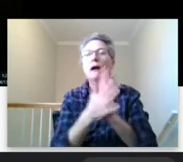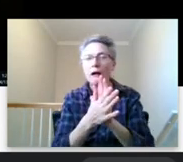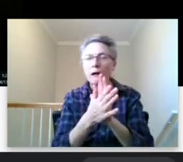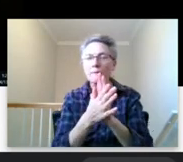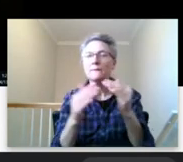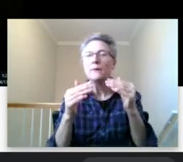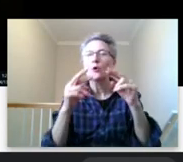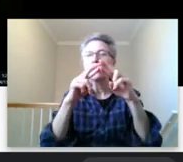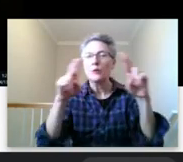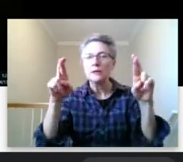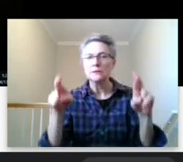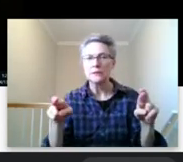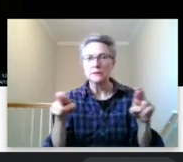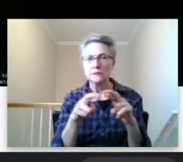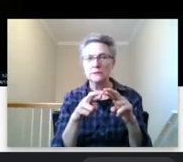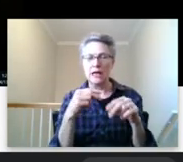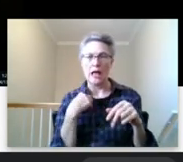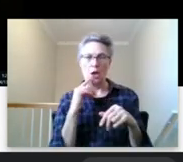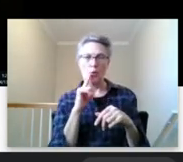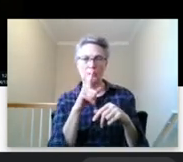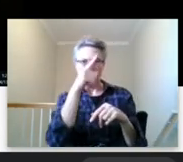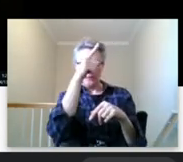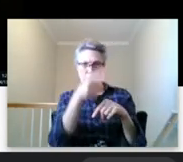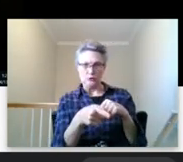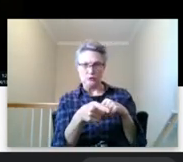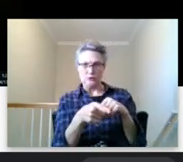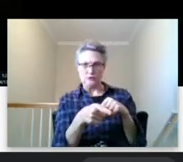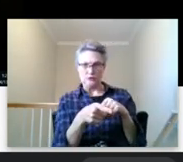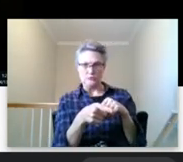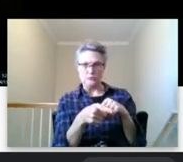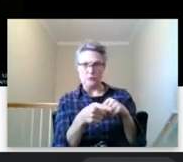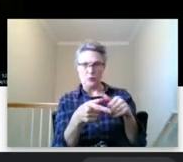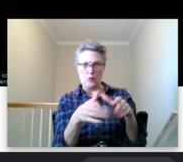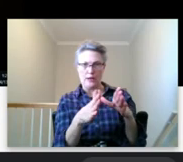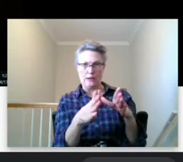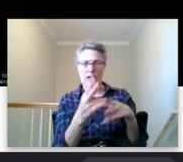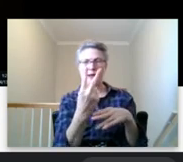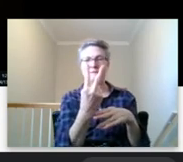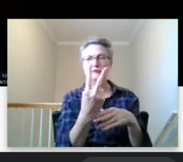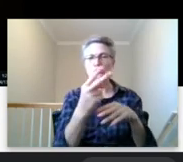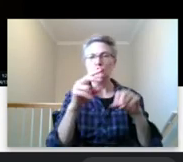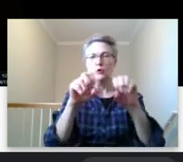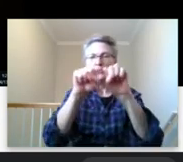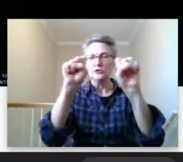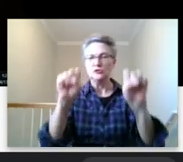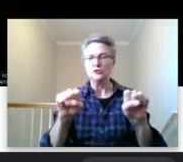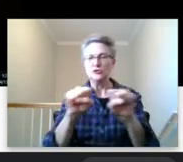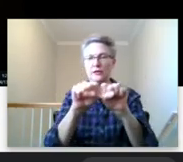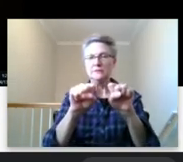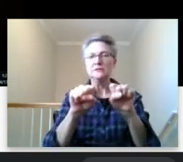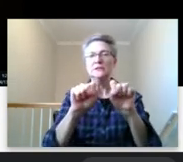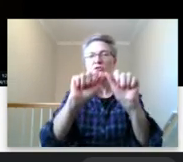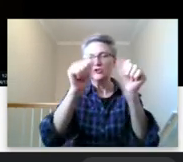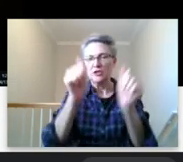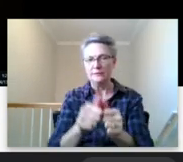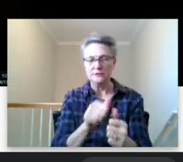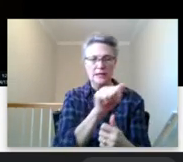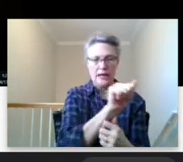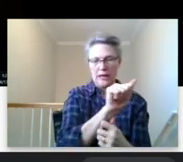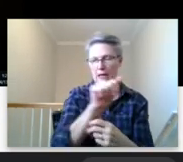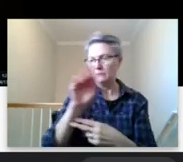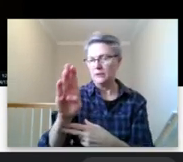with this one. All right, so now I've got 2 figures. We'll call this figure A and this one figure